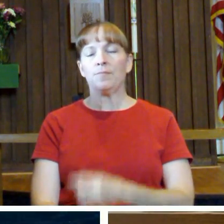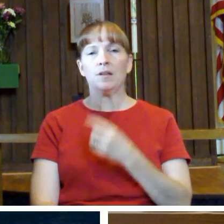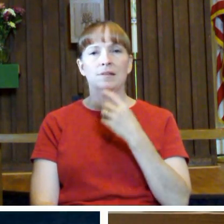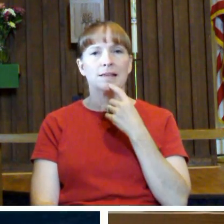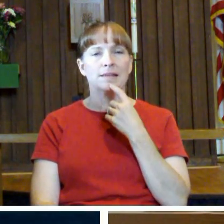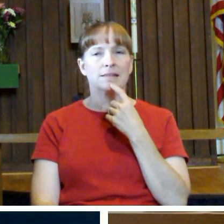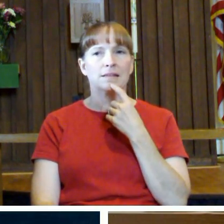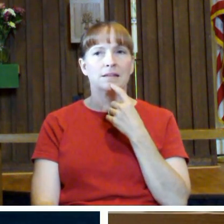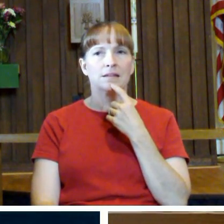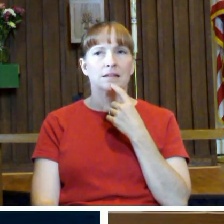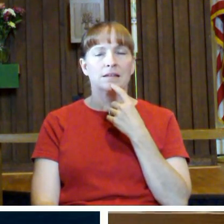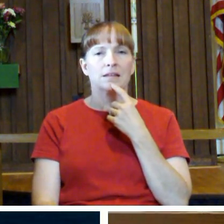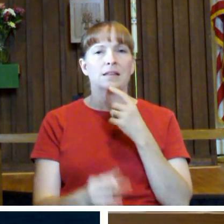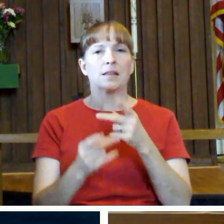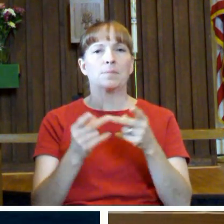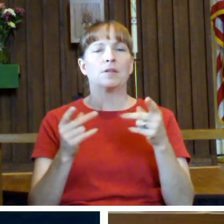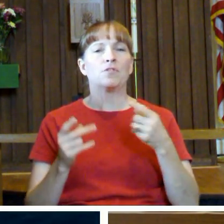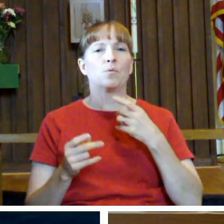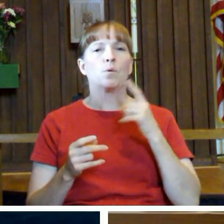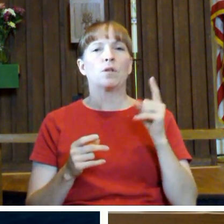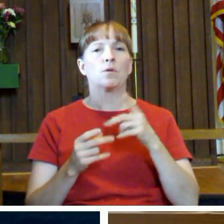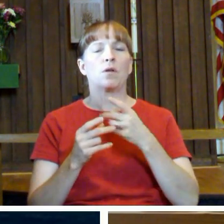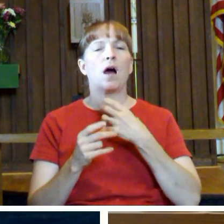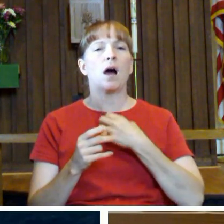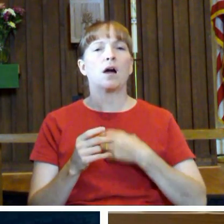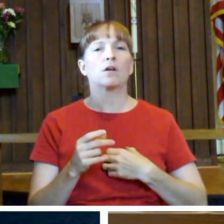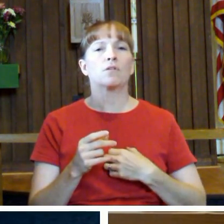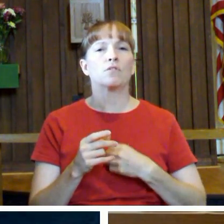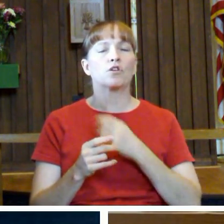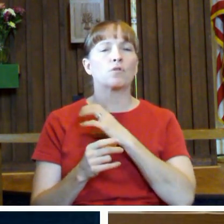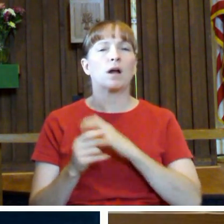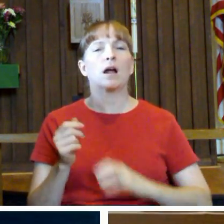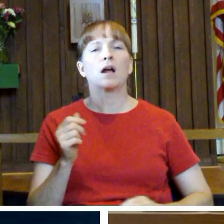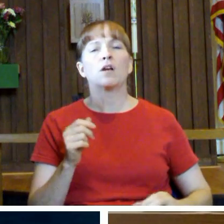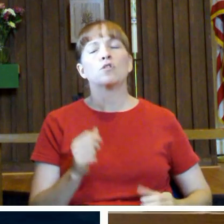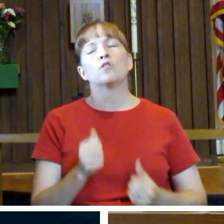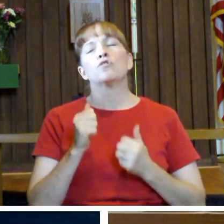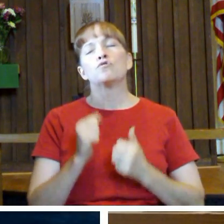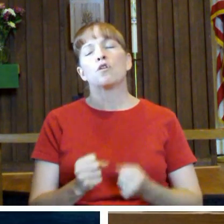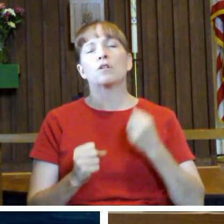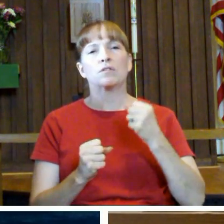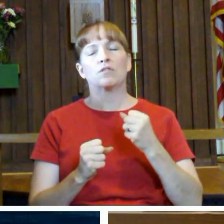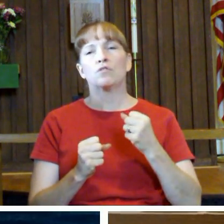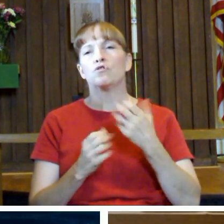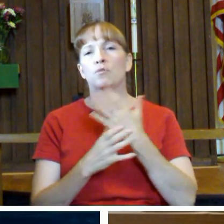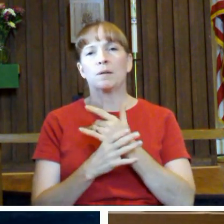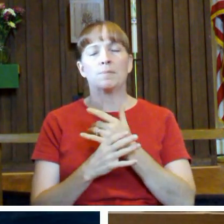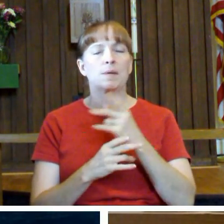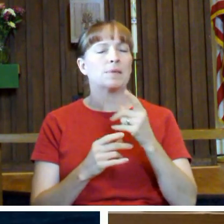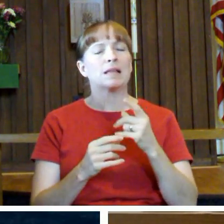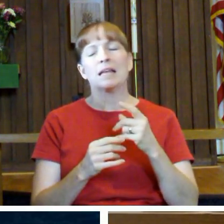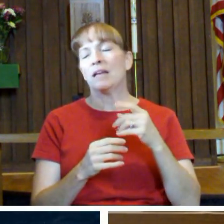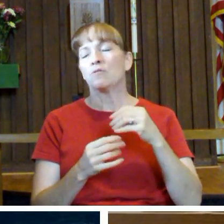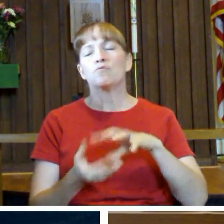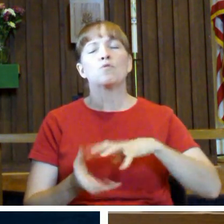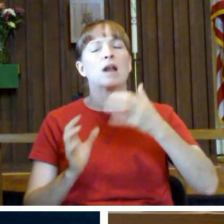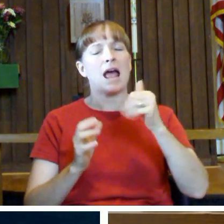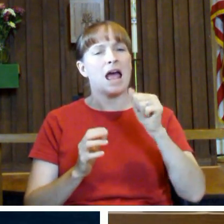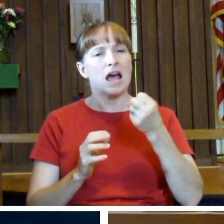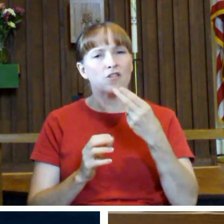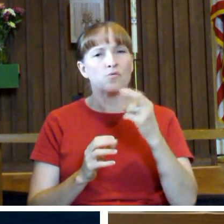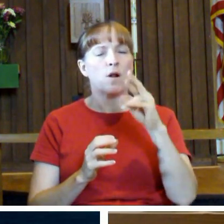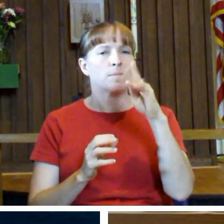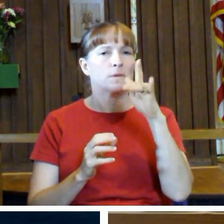"But the place where the hunger for Christ was greatest was Germany. Germany was a land in ruin, cities of ashes and rubbles, but